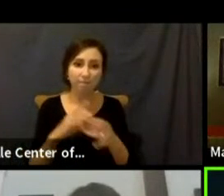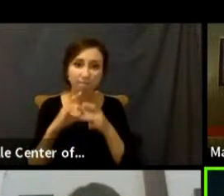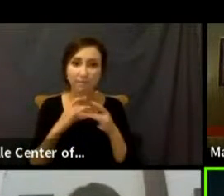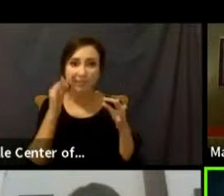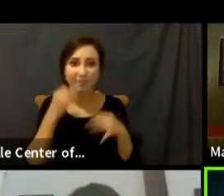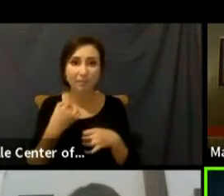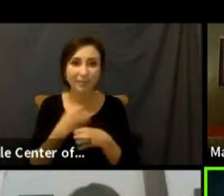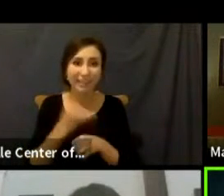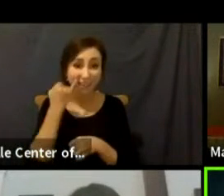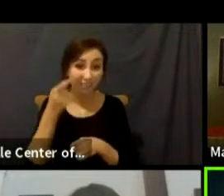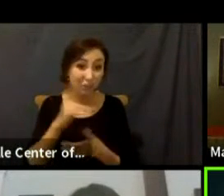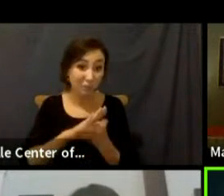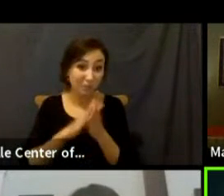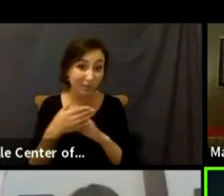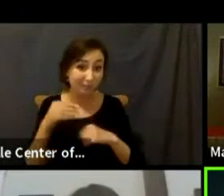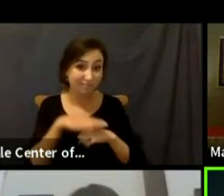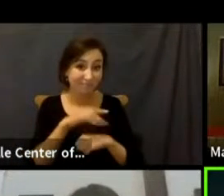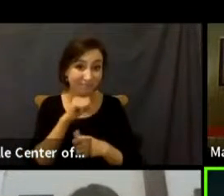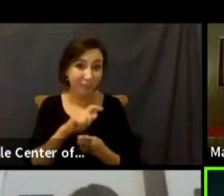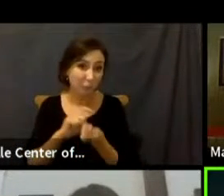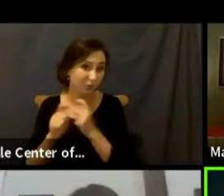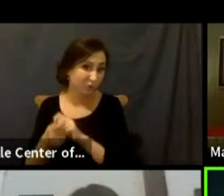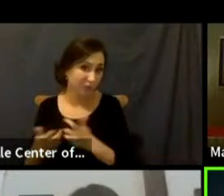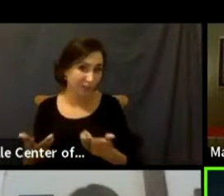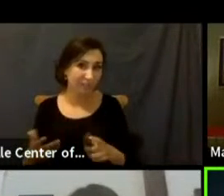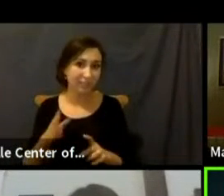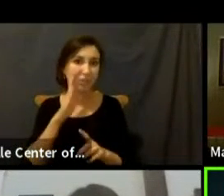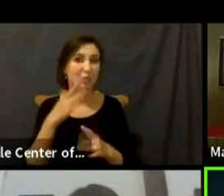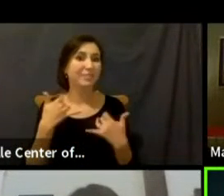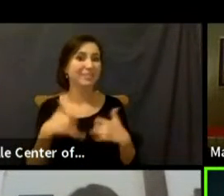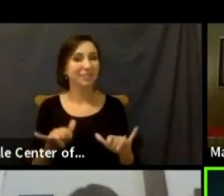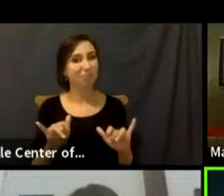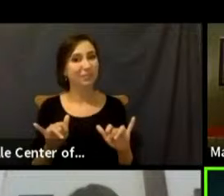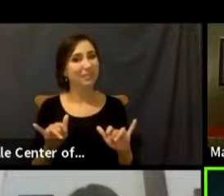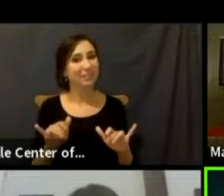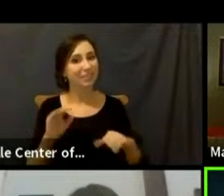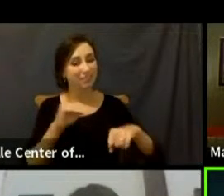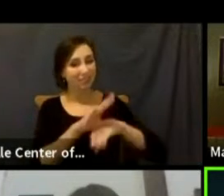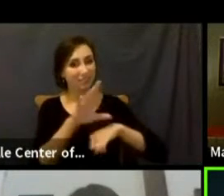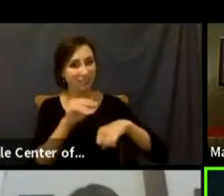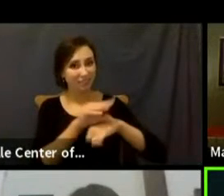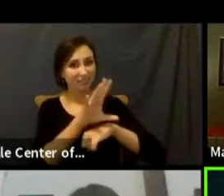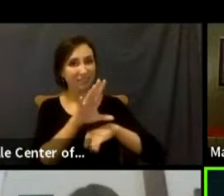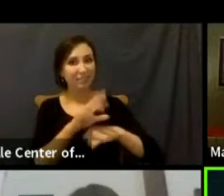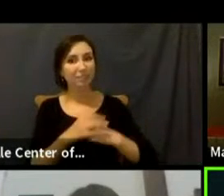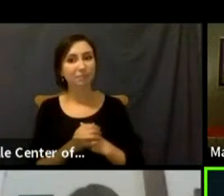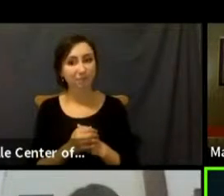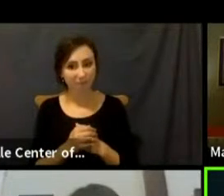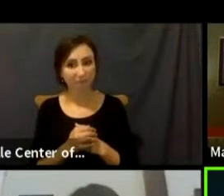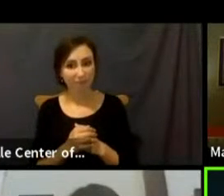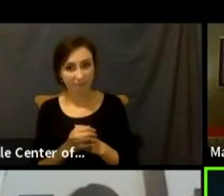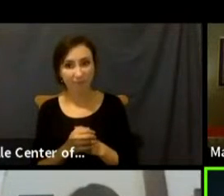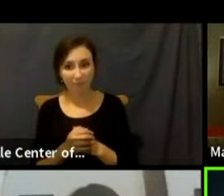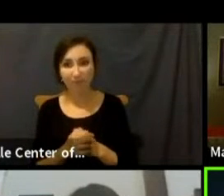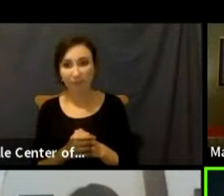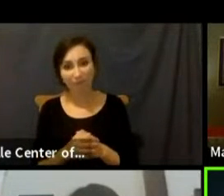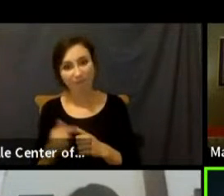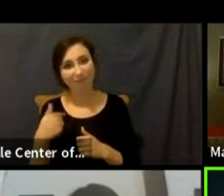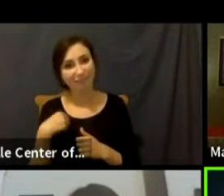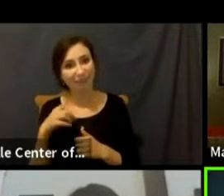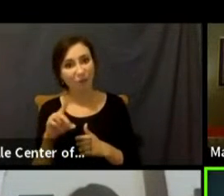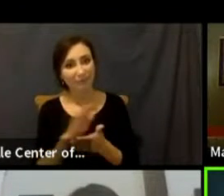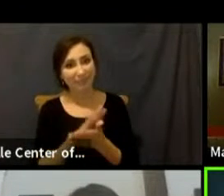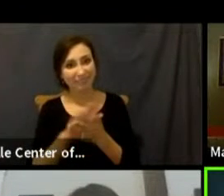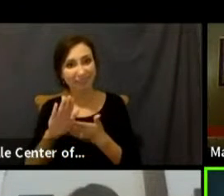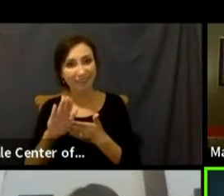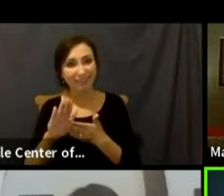are advisory, that won't change. Because we'll still be advising. But it's nice to